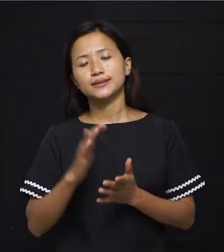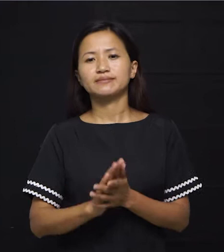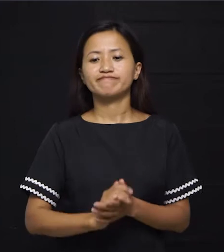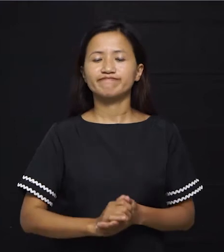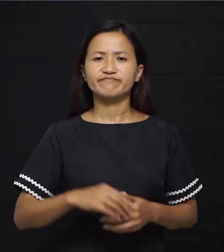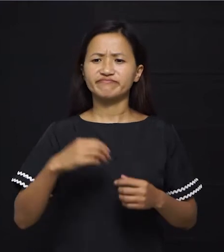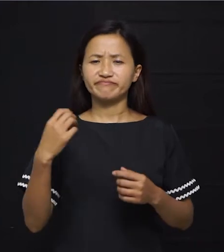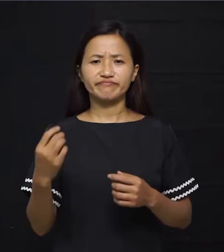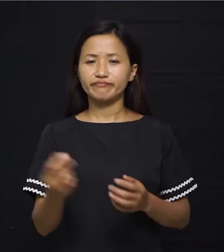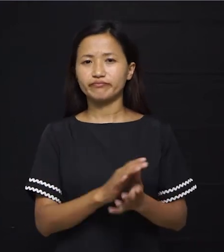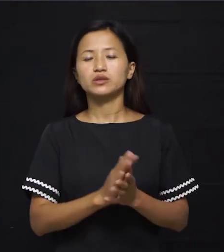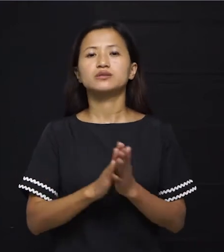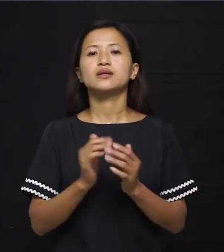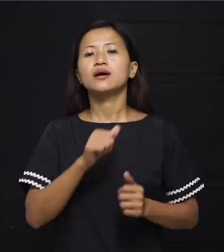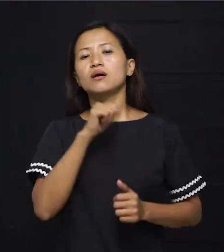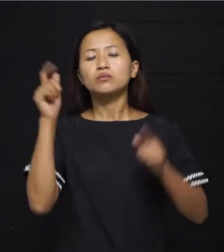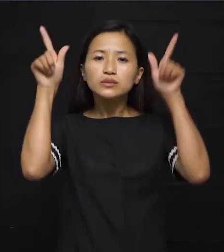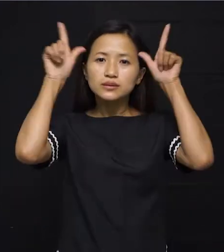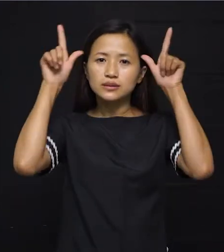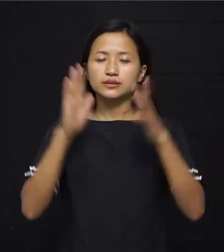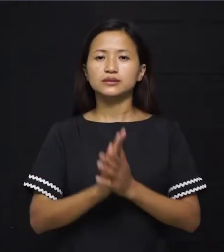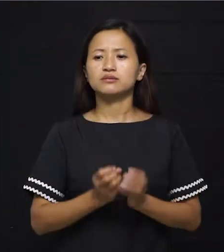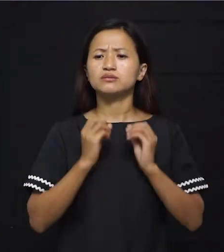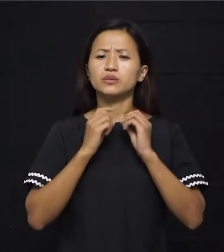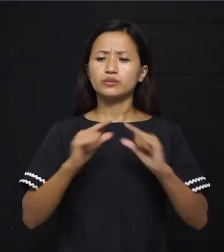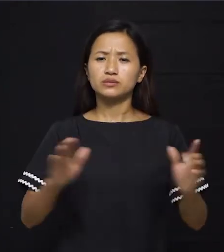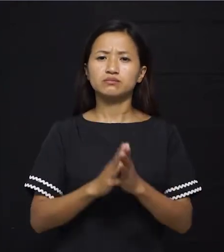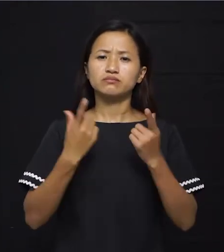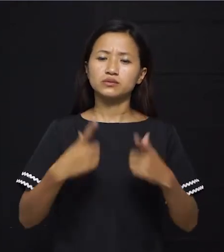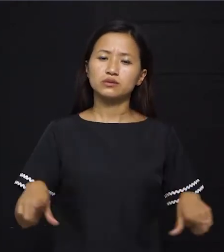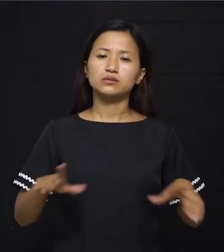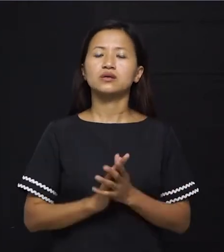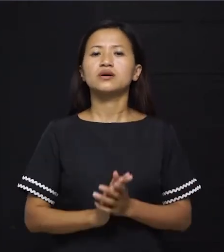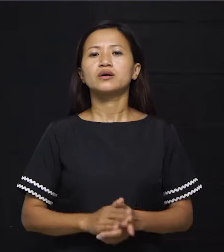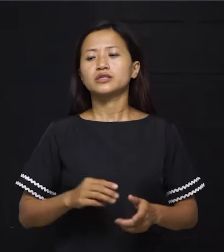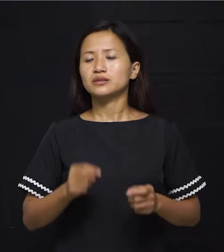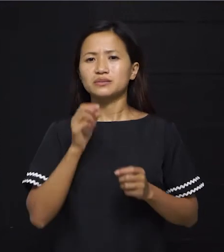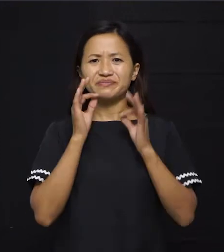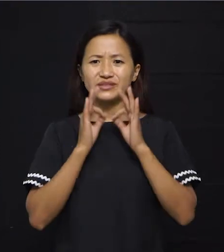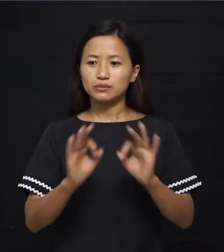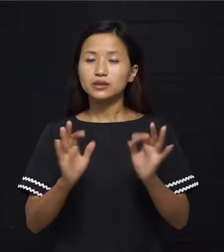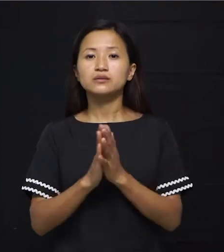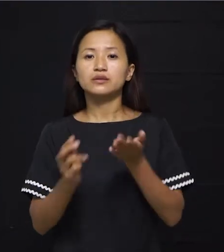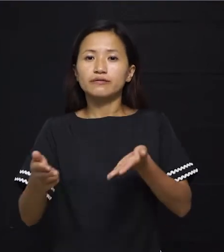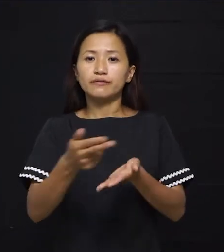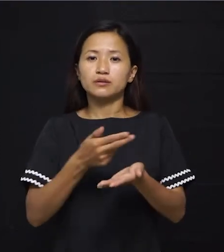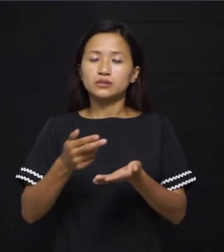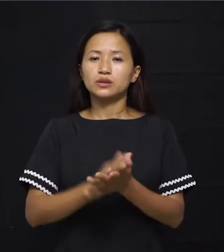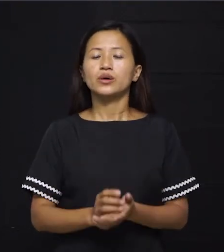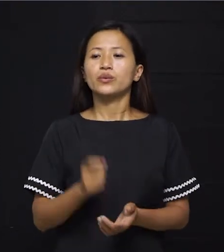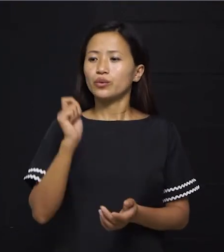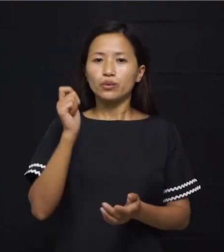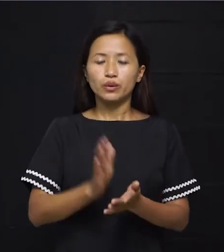unfortunately, and a bullock dying would be of great loss, especially to a farmer, because in every work, we know that we work